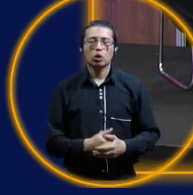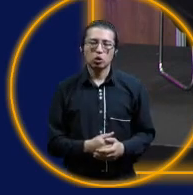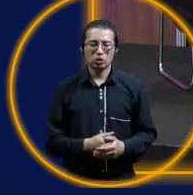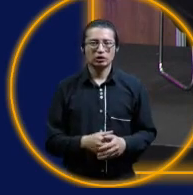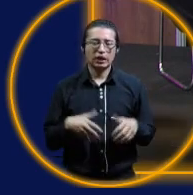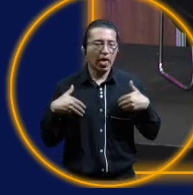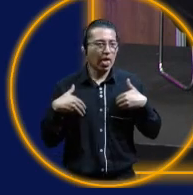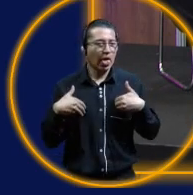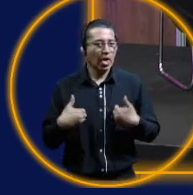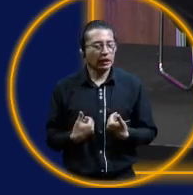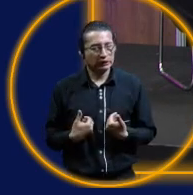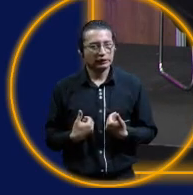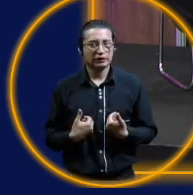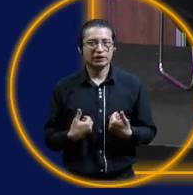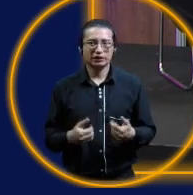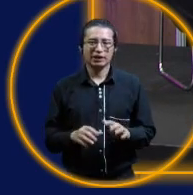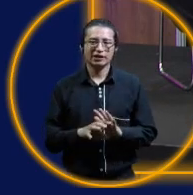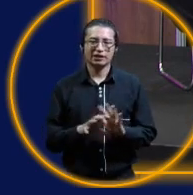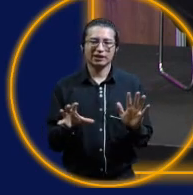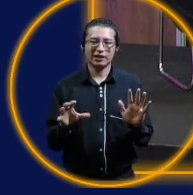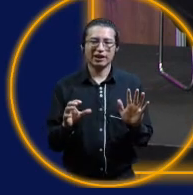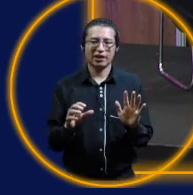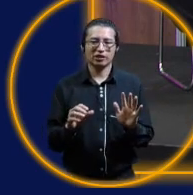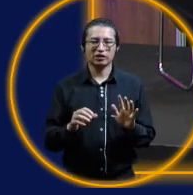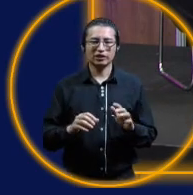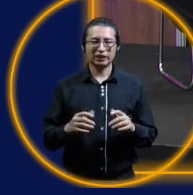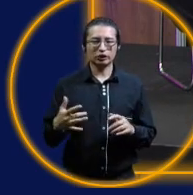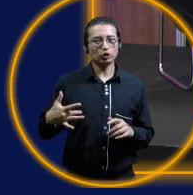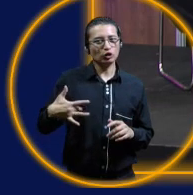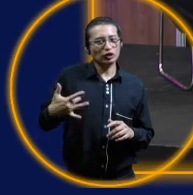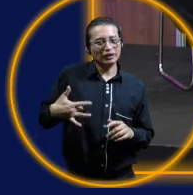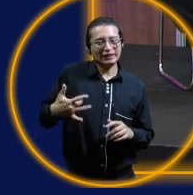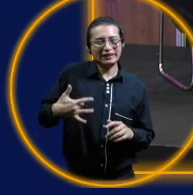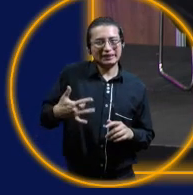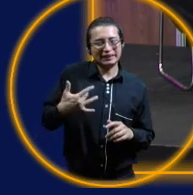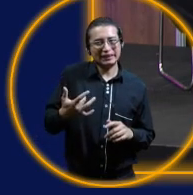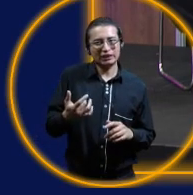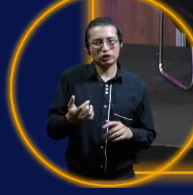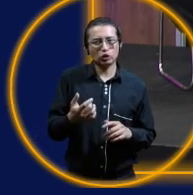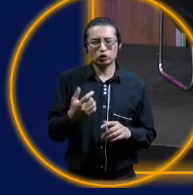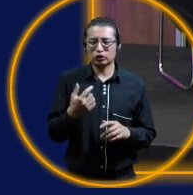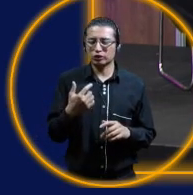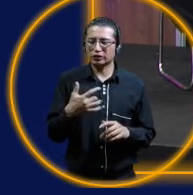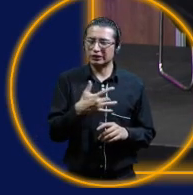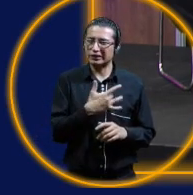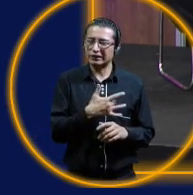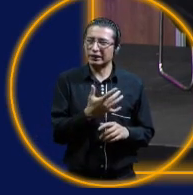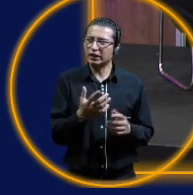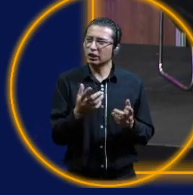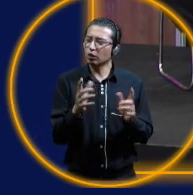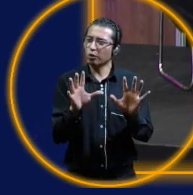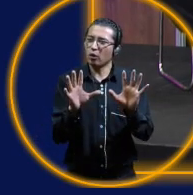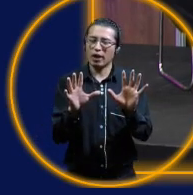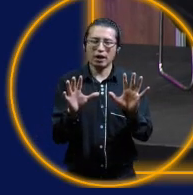felt like anything. It always felt small. It always felt like I was missing and missing and missing. But